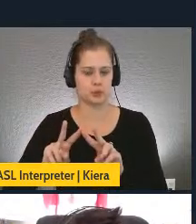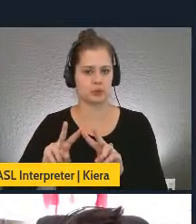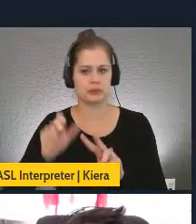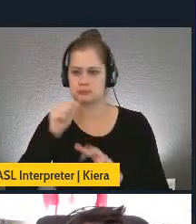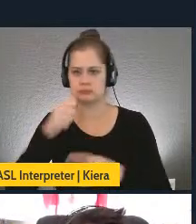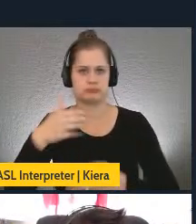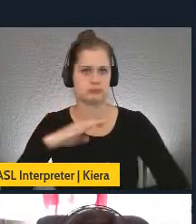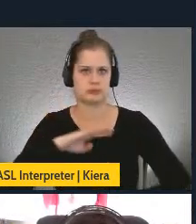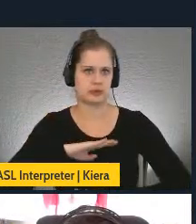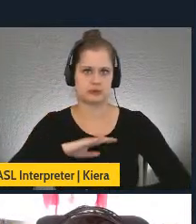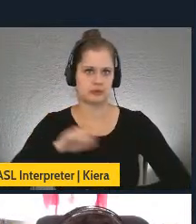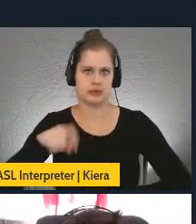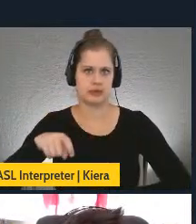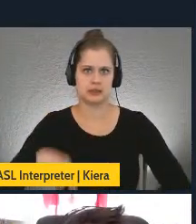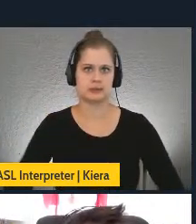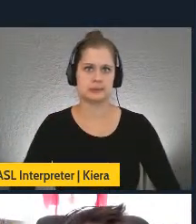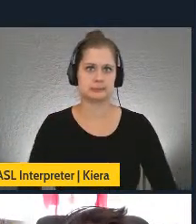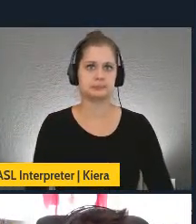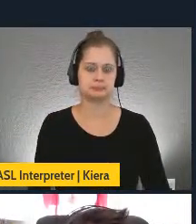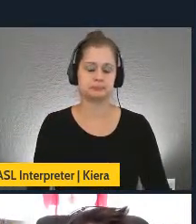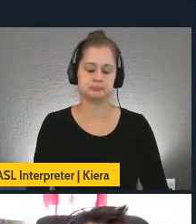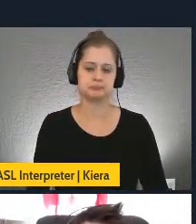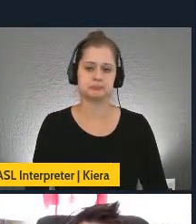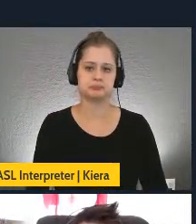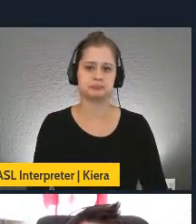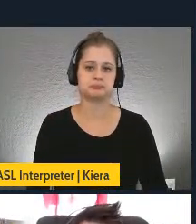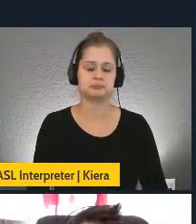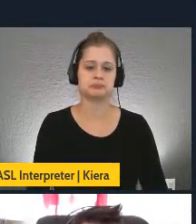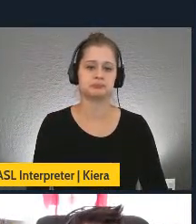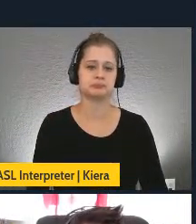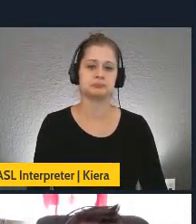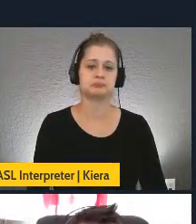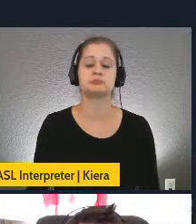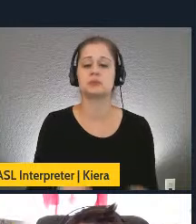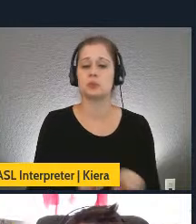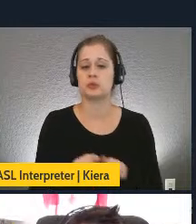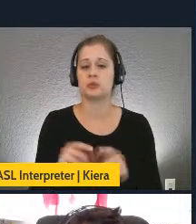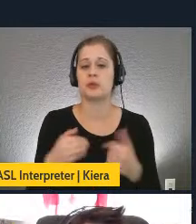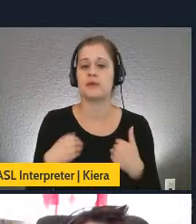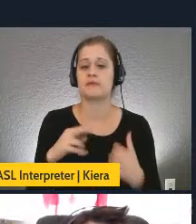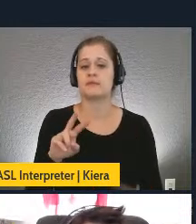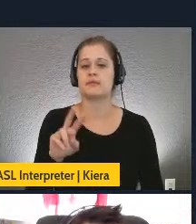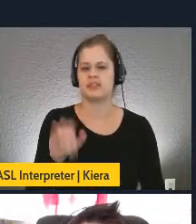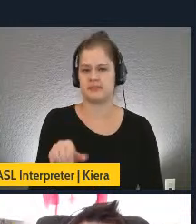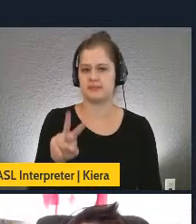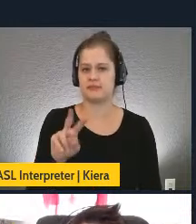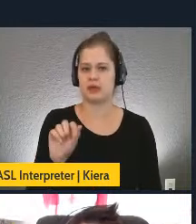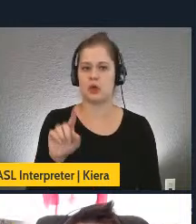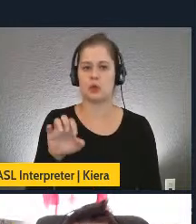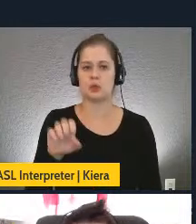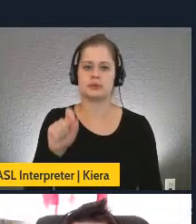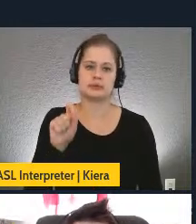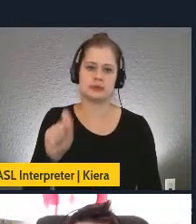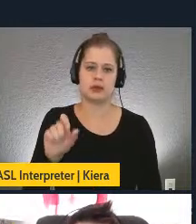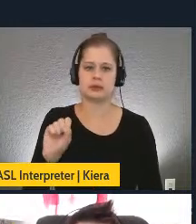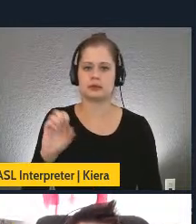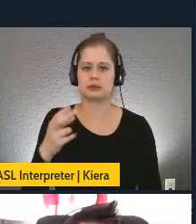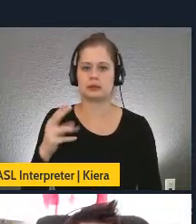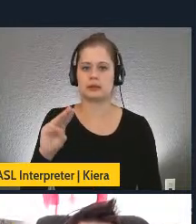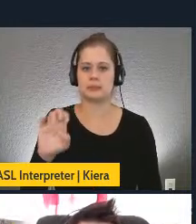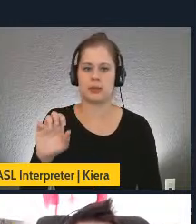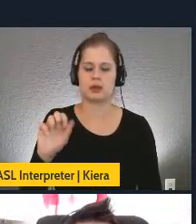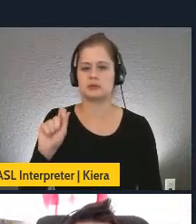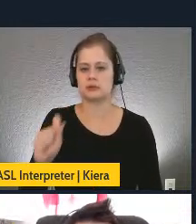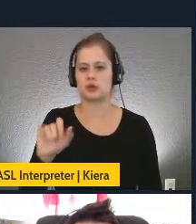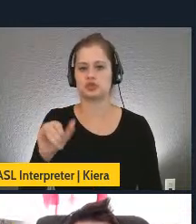satisfy their needs. Also, we have the values schema JSON, which is optional, but it's really recommended